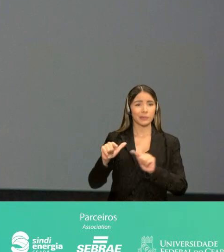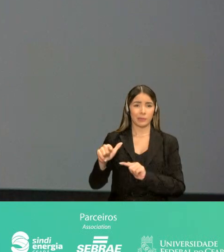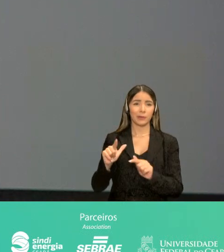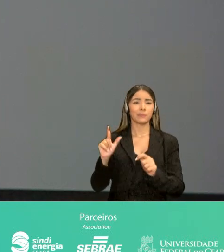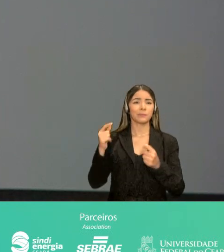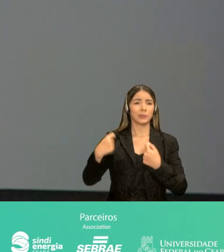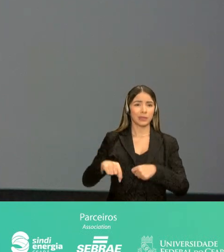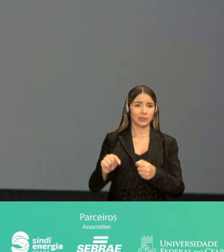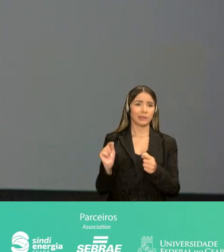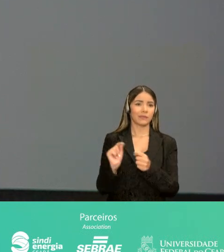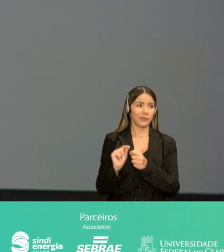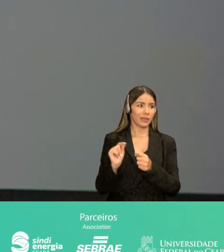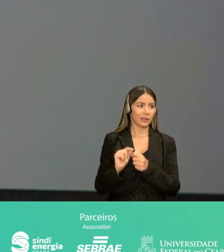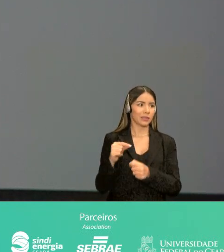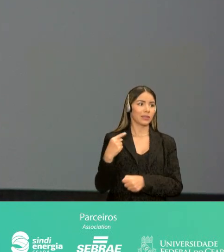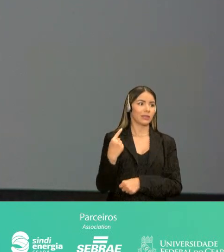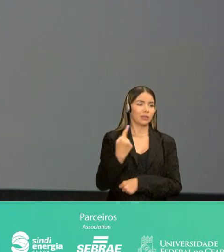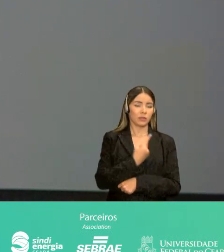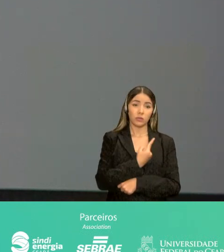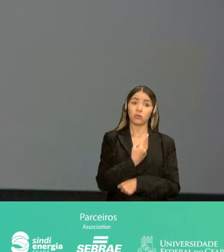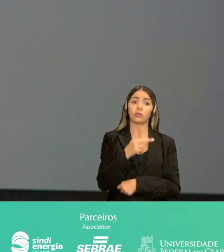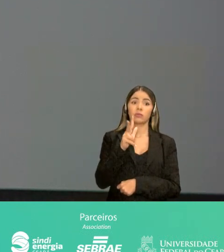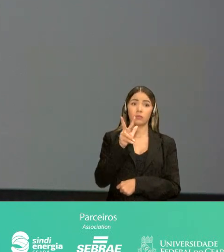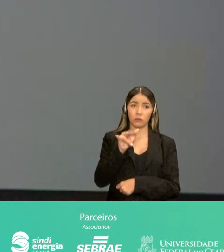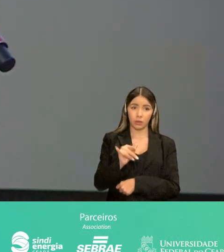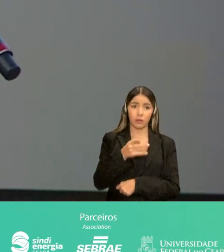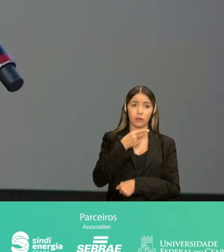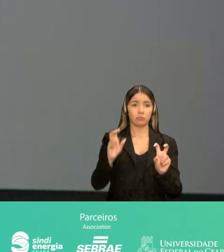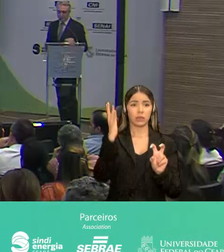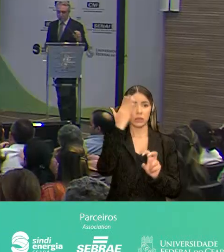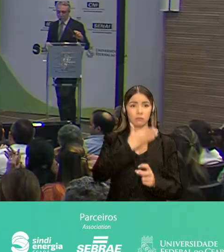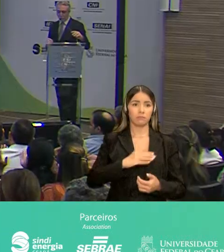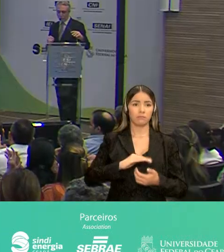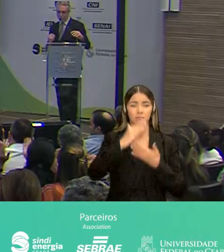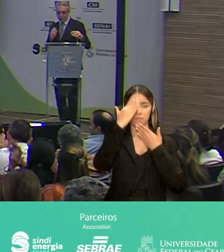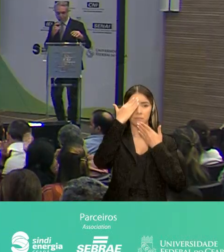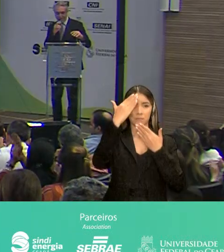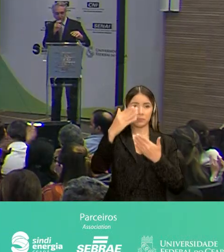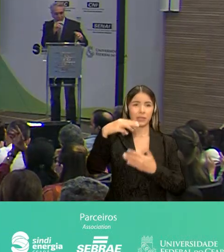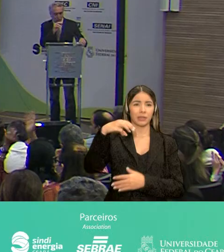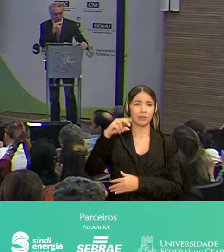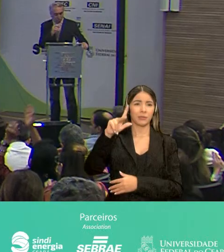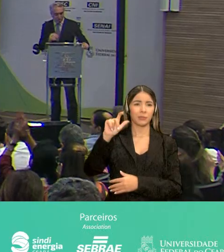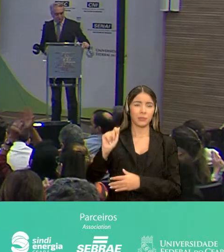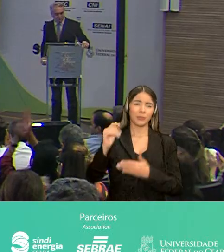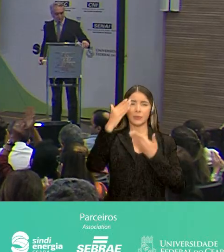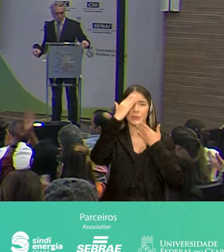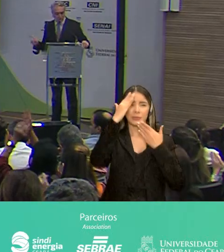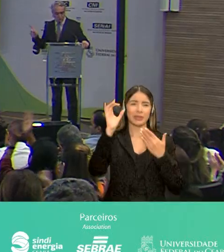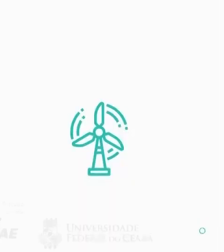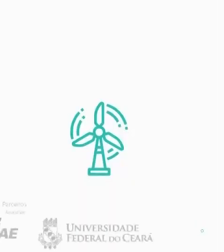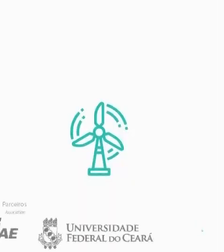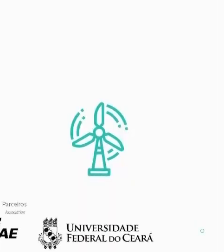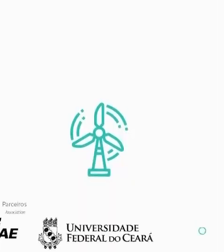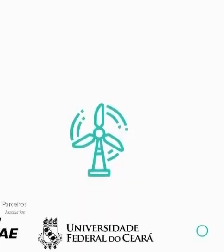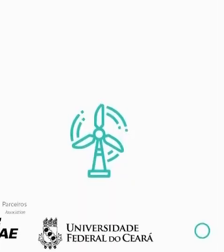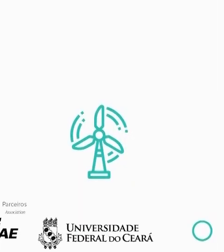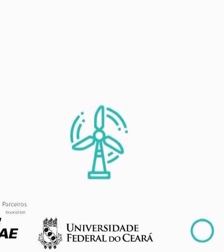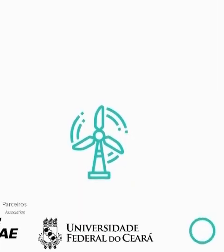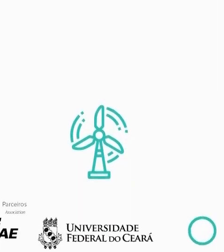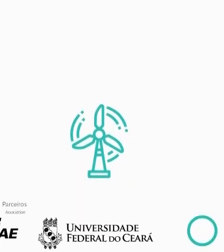Thank you, Monica. Thank you. Thank to our fellow panelists, Luis and Danielle in person, and Mr. Kamar.